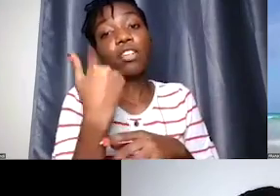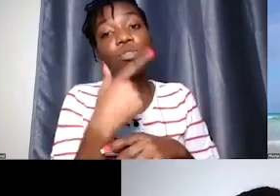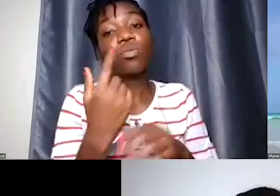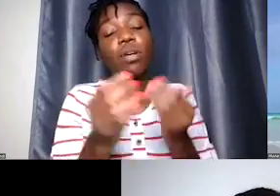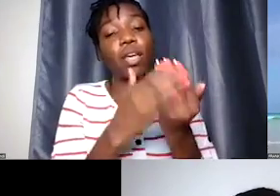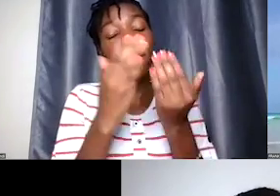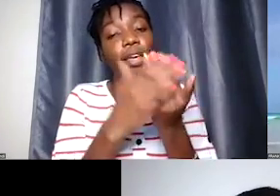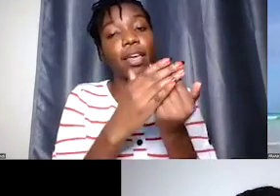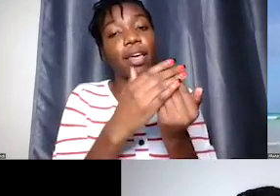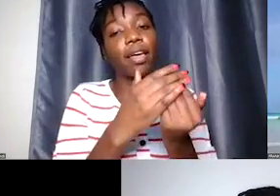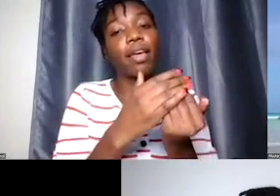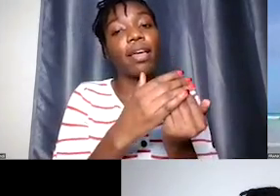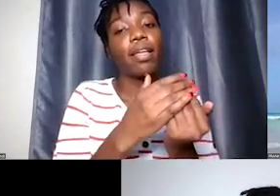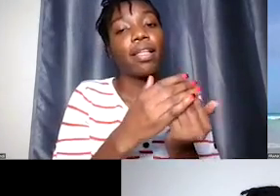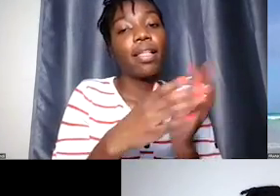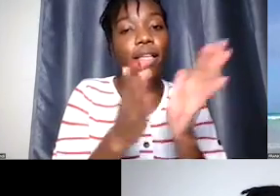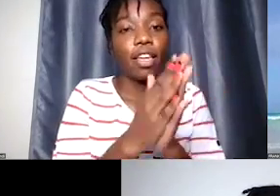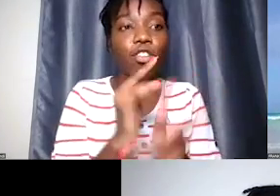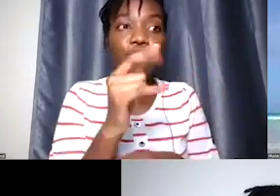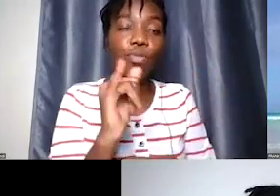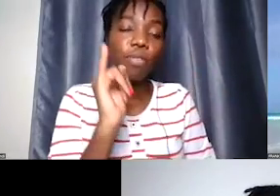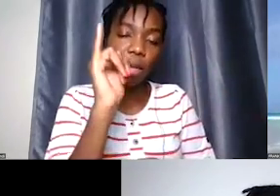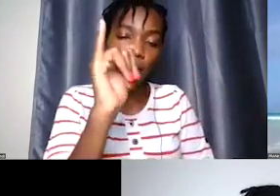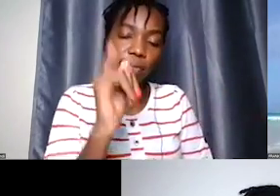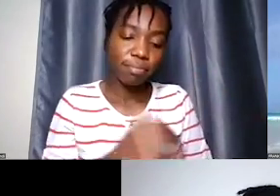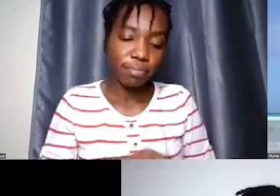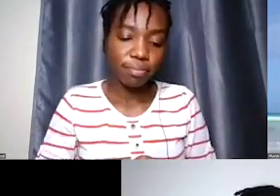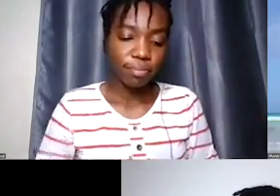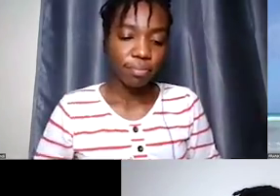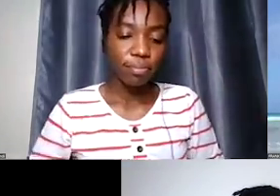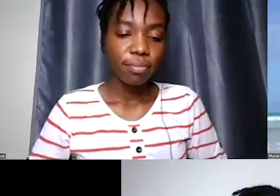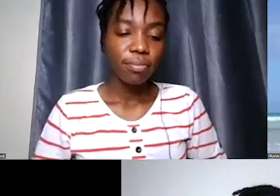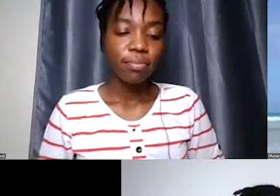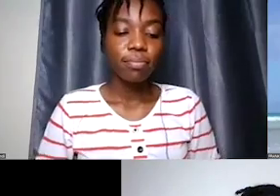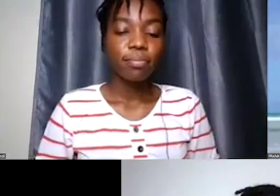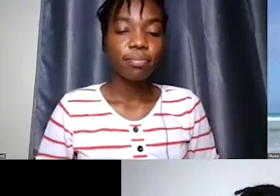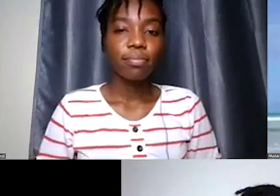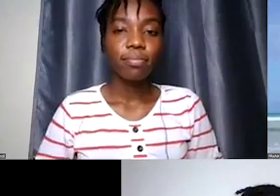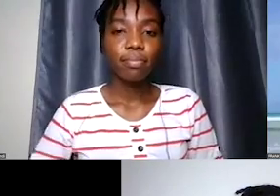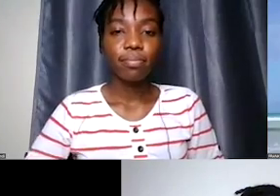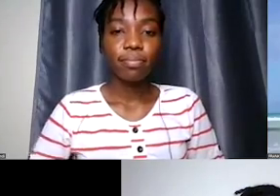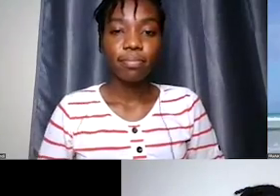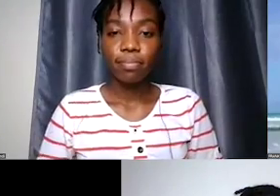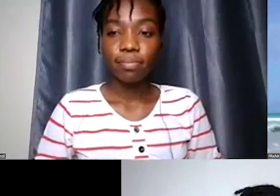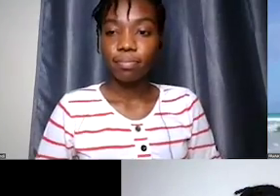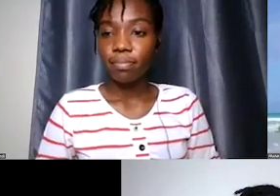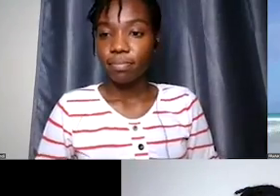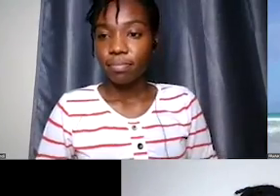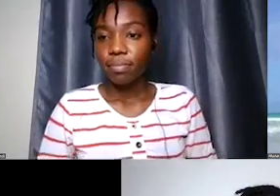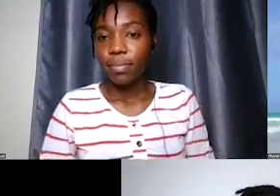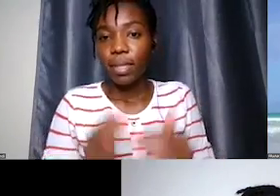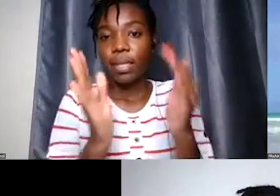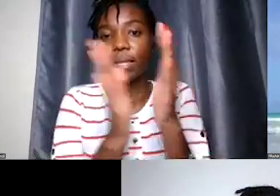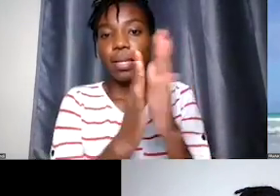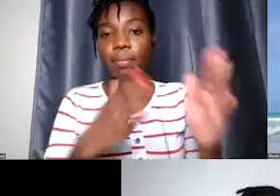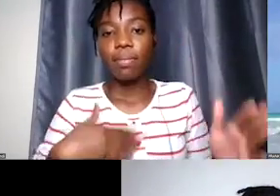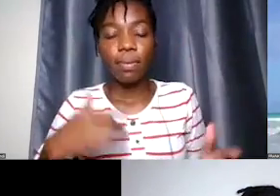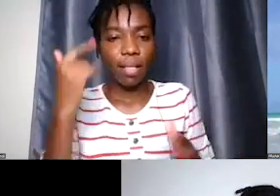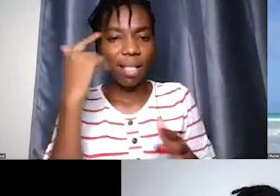and you are that. And yeah, I think, gosh, I don't know whether we can exhaust